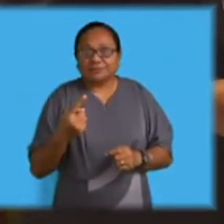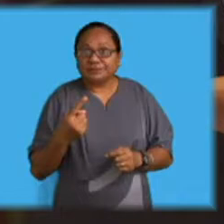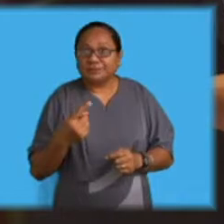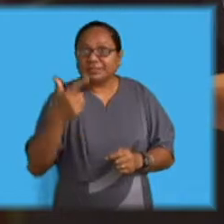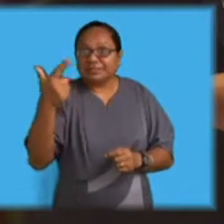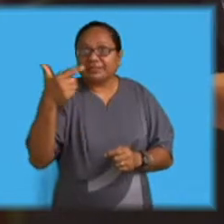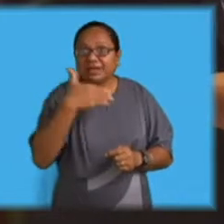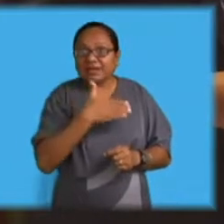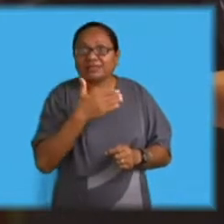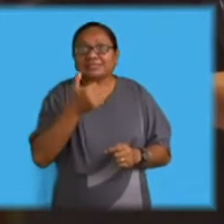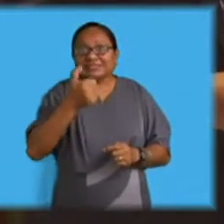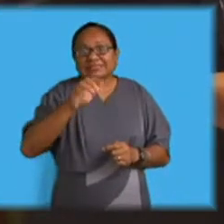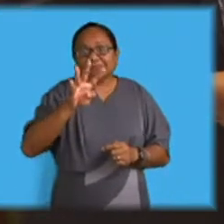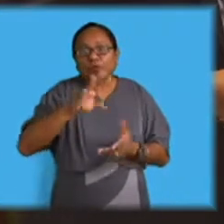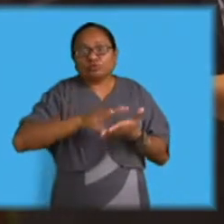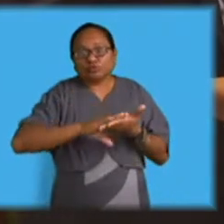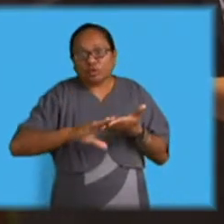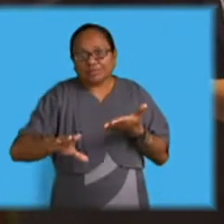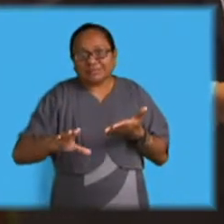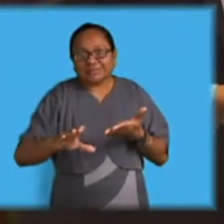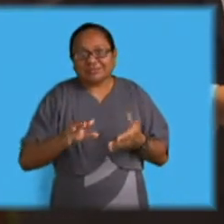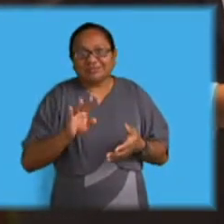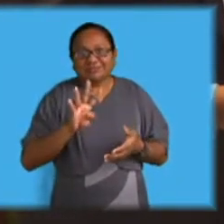$388,764.51 for your information.